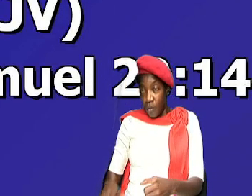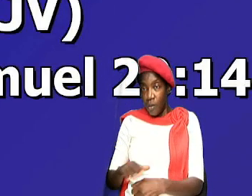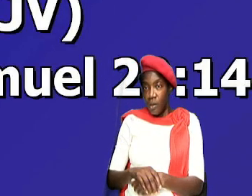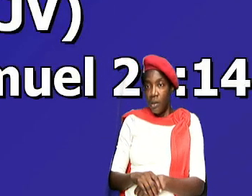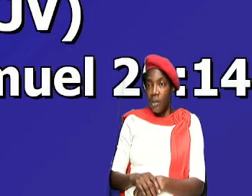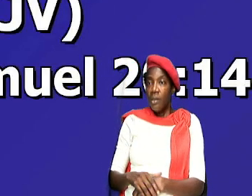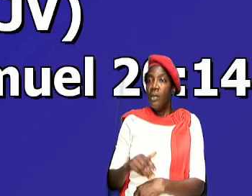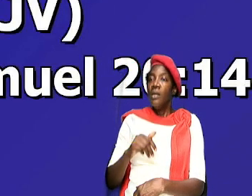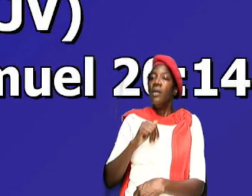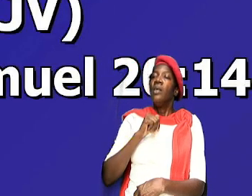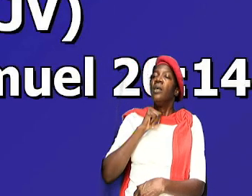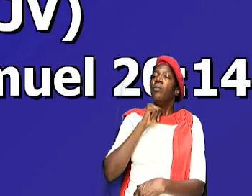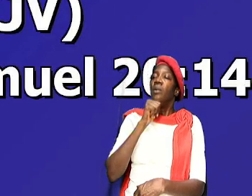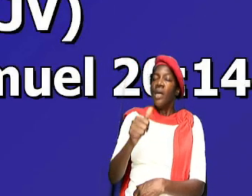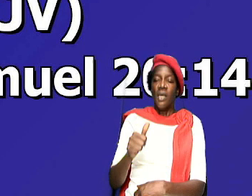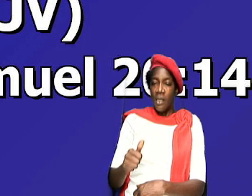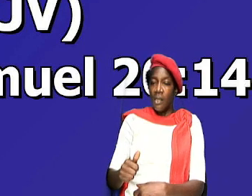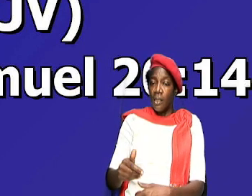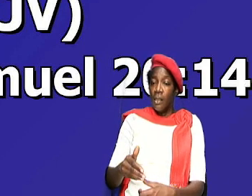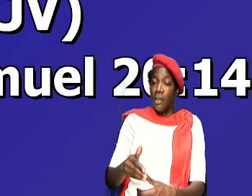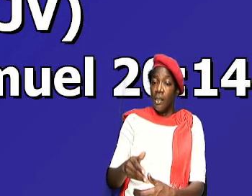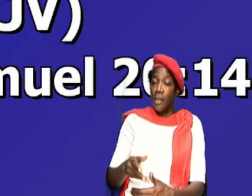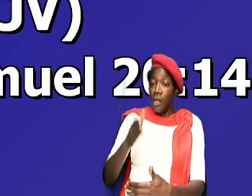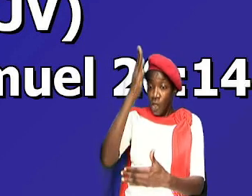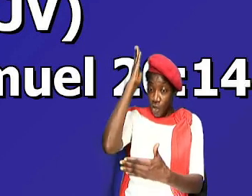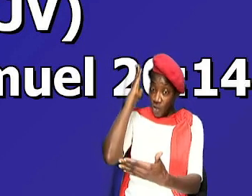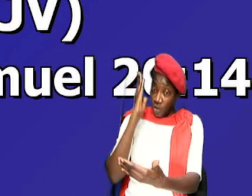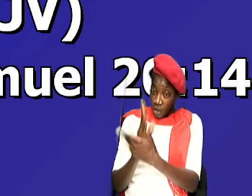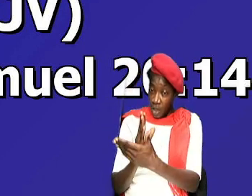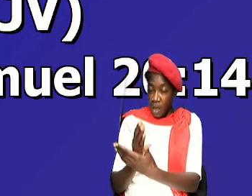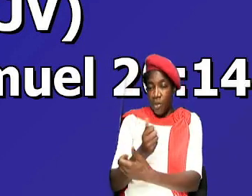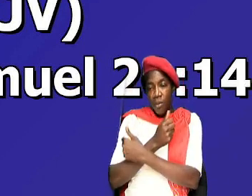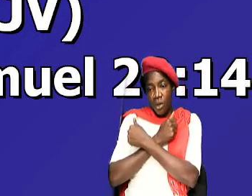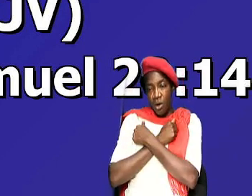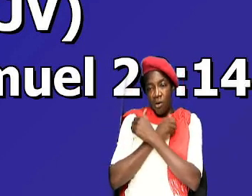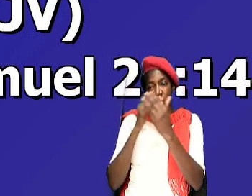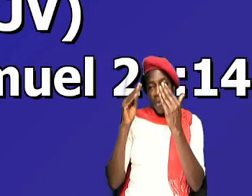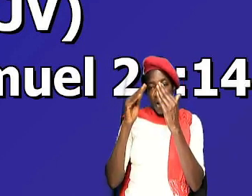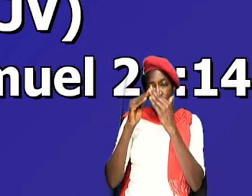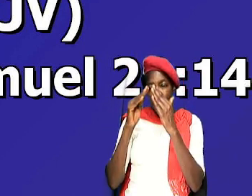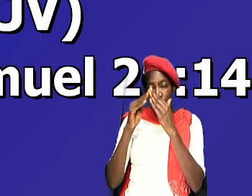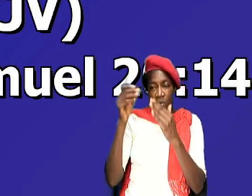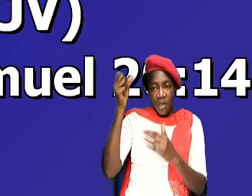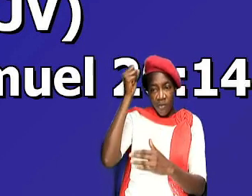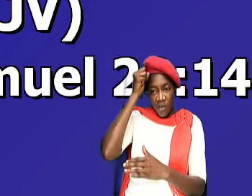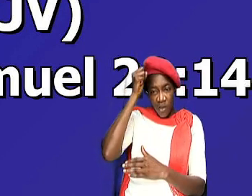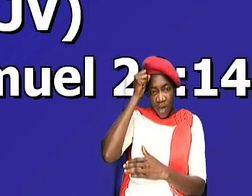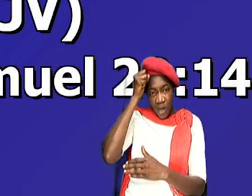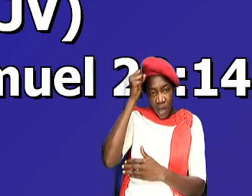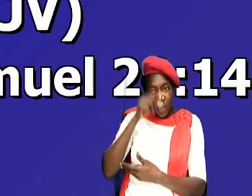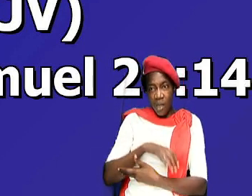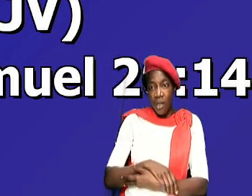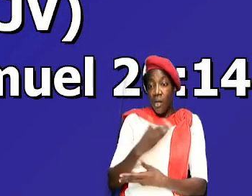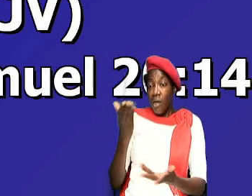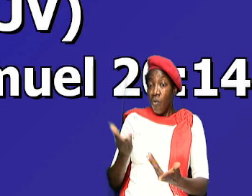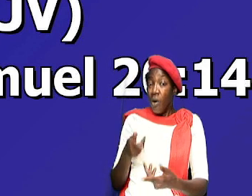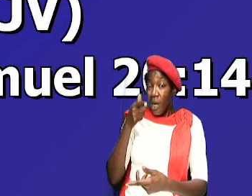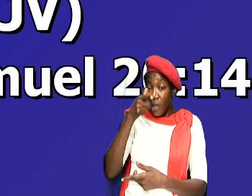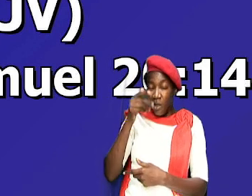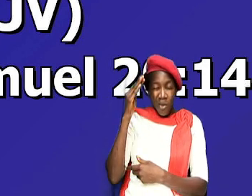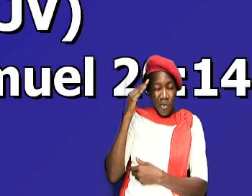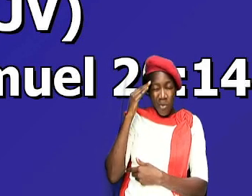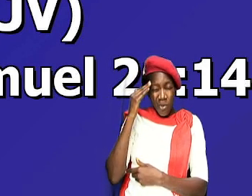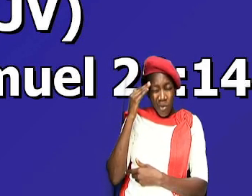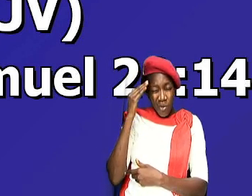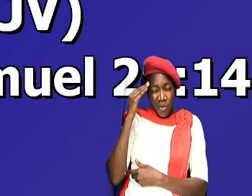not cut off his love from the house of Saul after Jonathan was gone. I would like us to know that even when